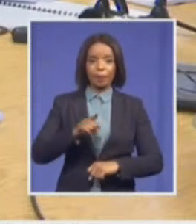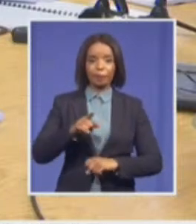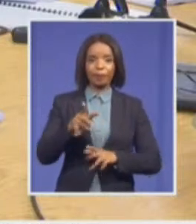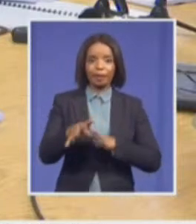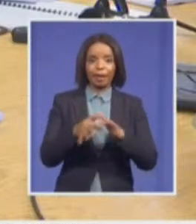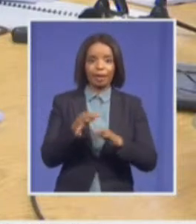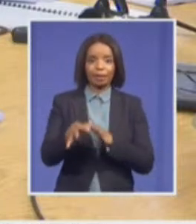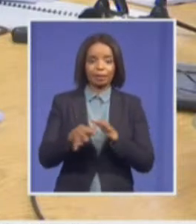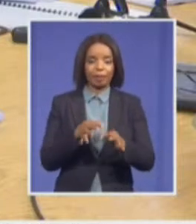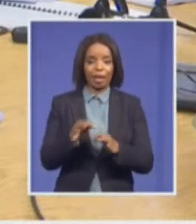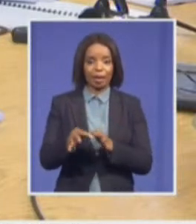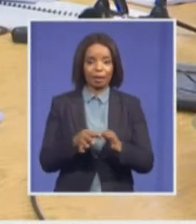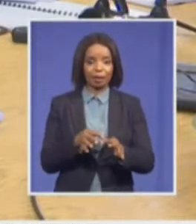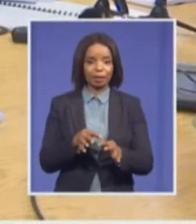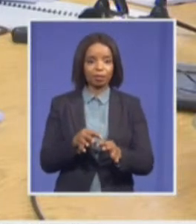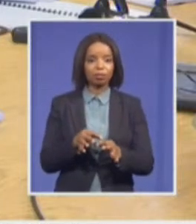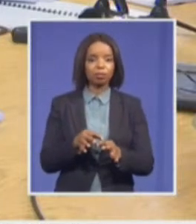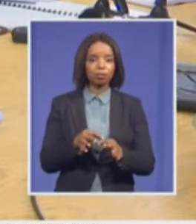the application.